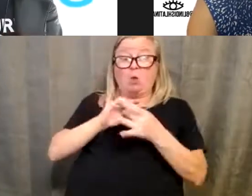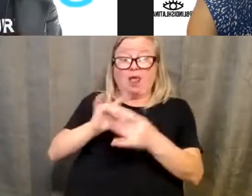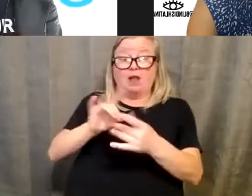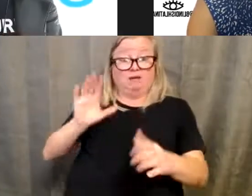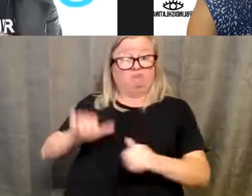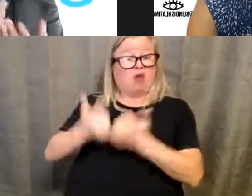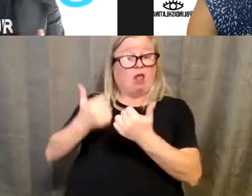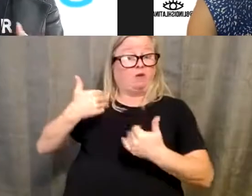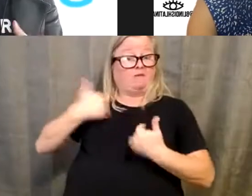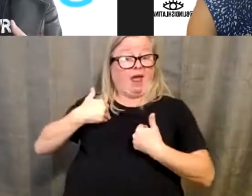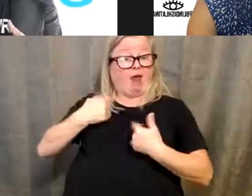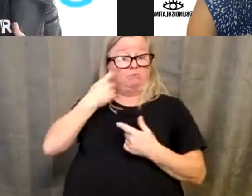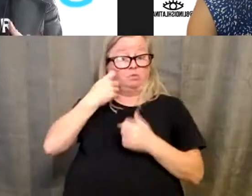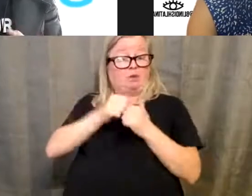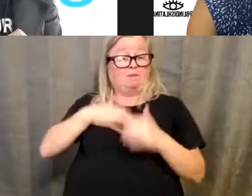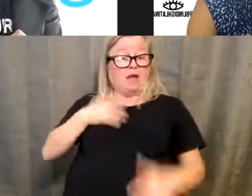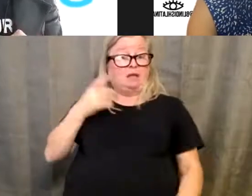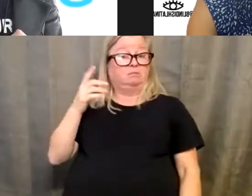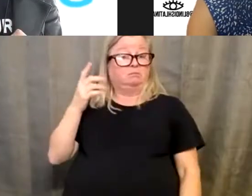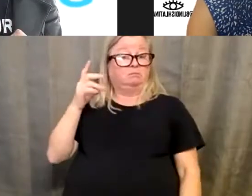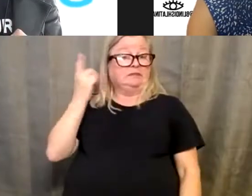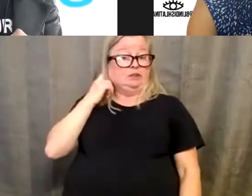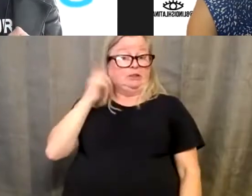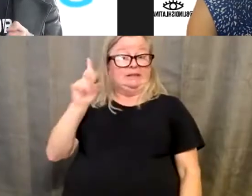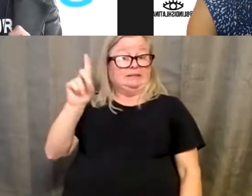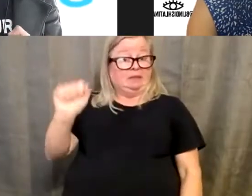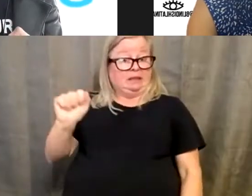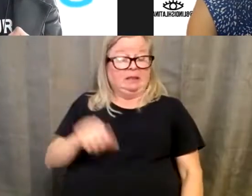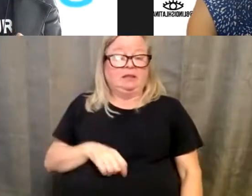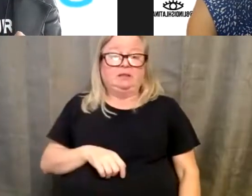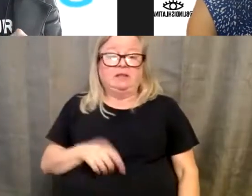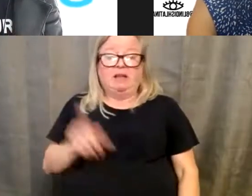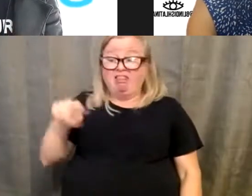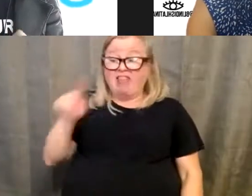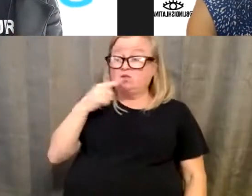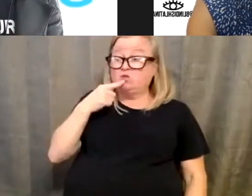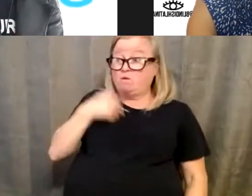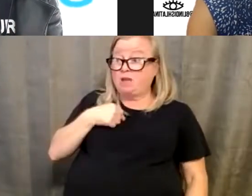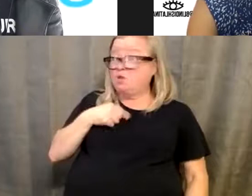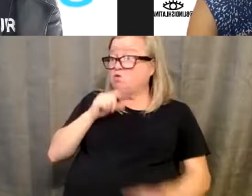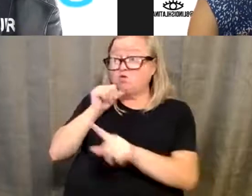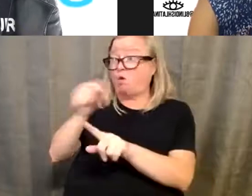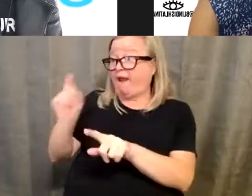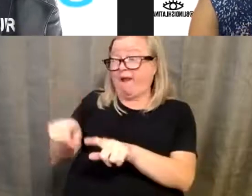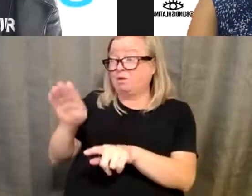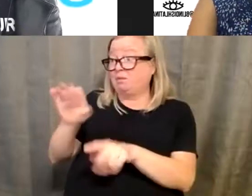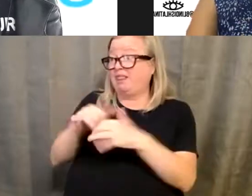I was having with my hearing disability. They said to me, you don't have to be the